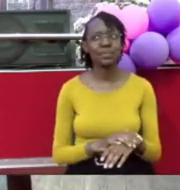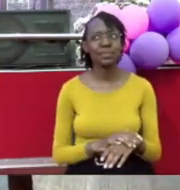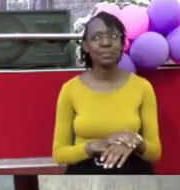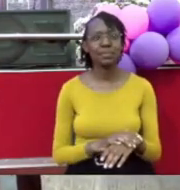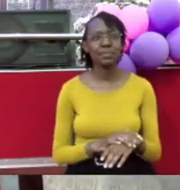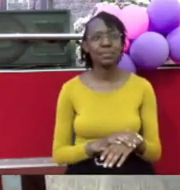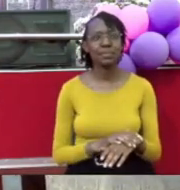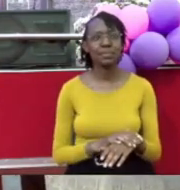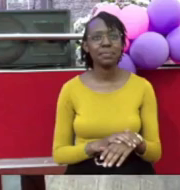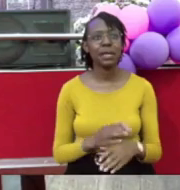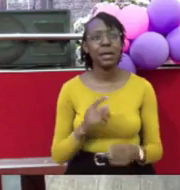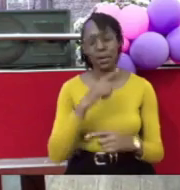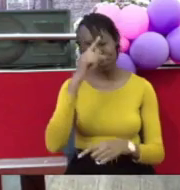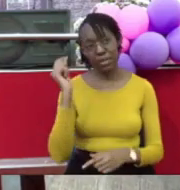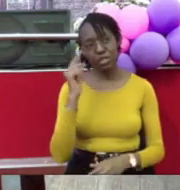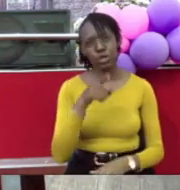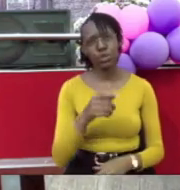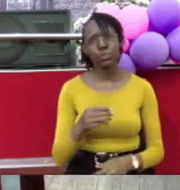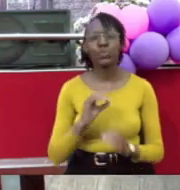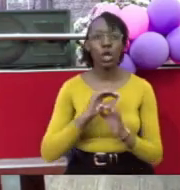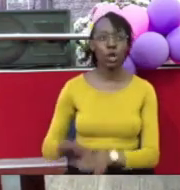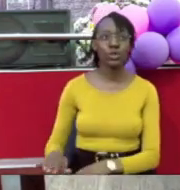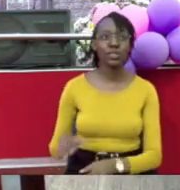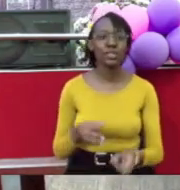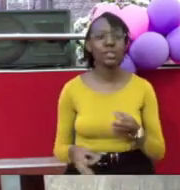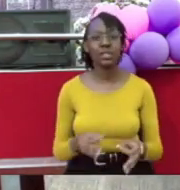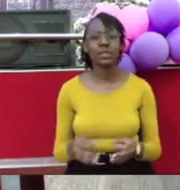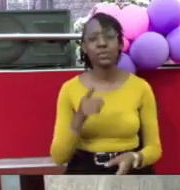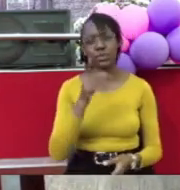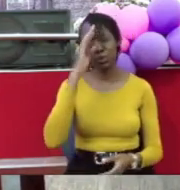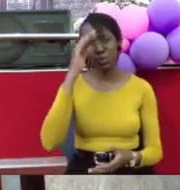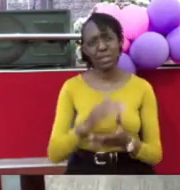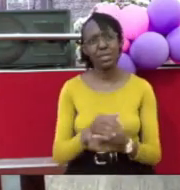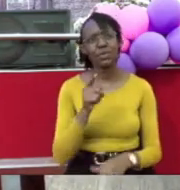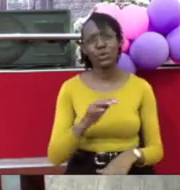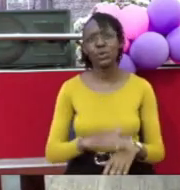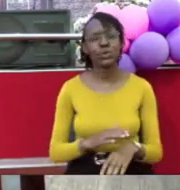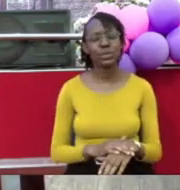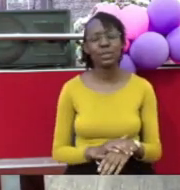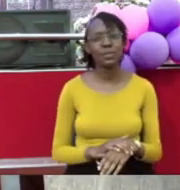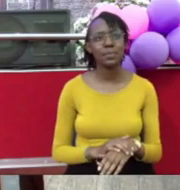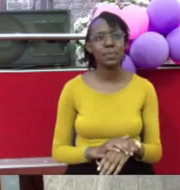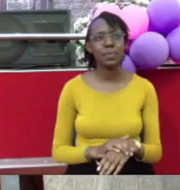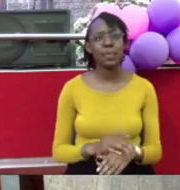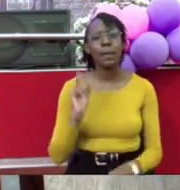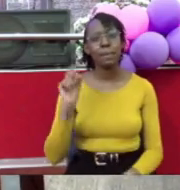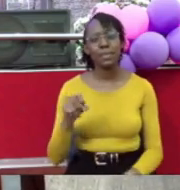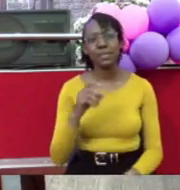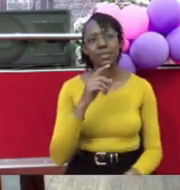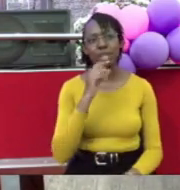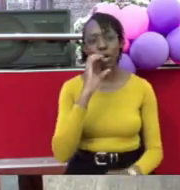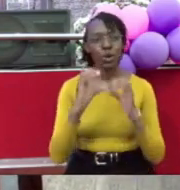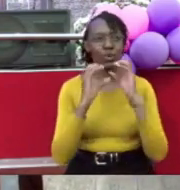not believed in the Lord Jesus. Lakini nikwambie you have to confess with your mouth, believe in your